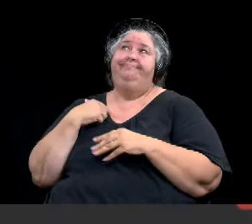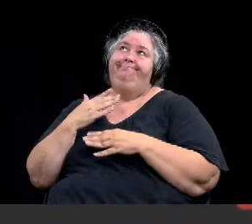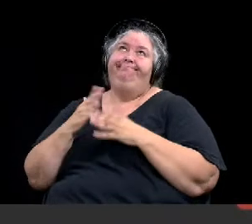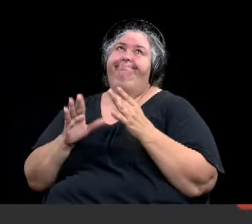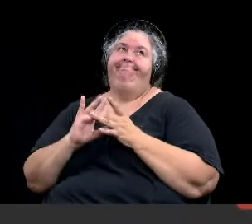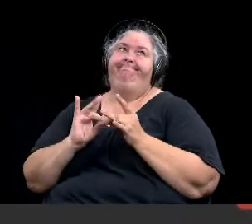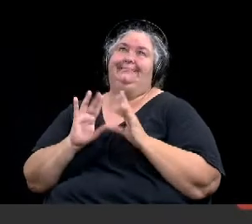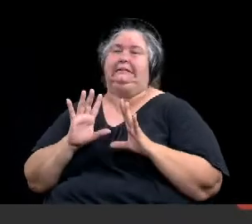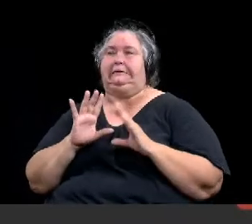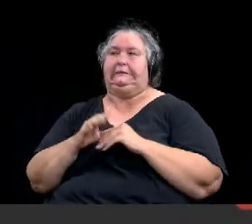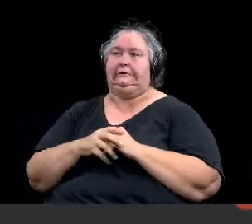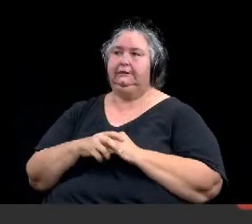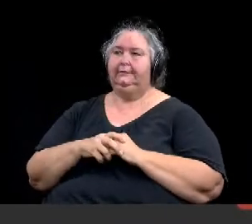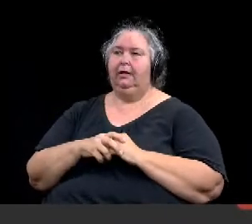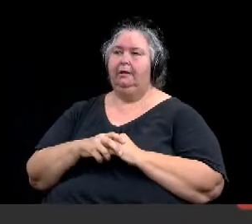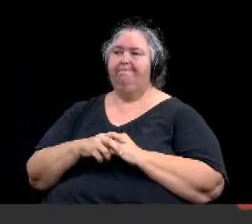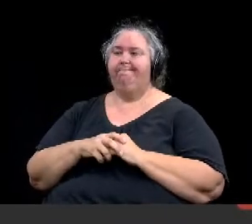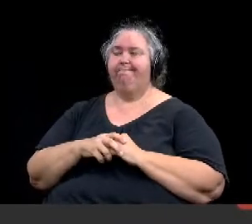a kind of in memoriam.